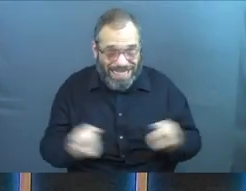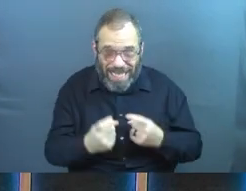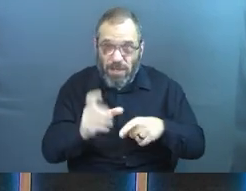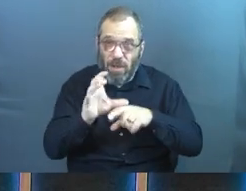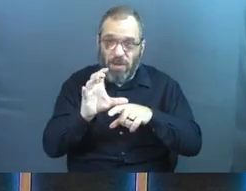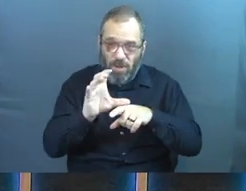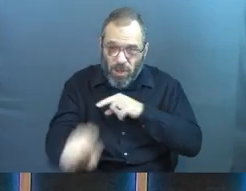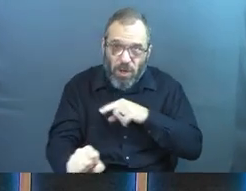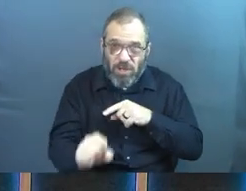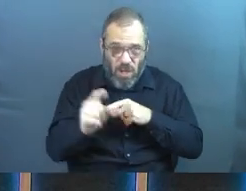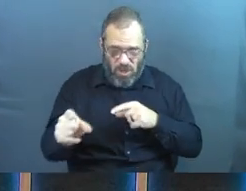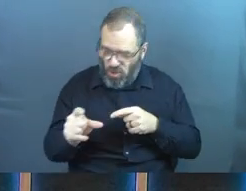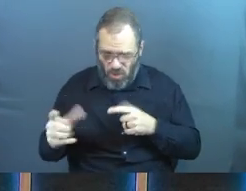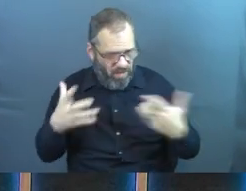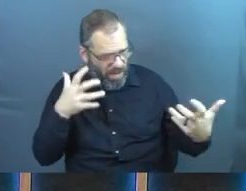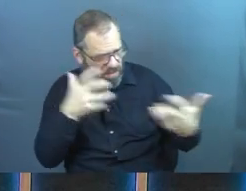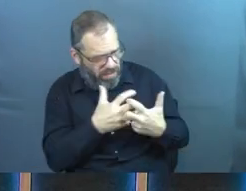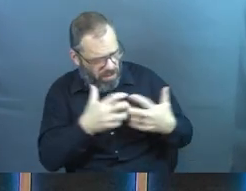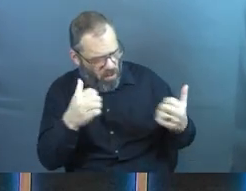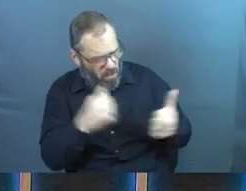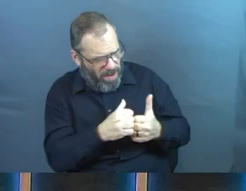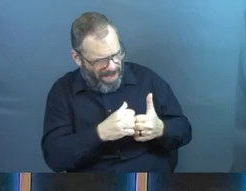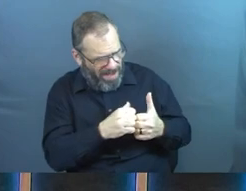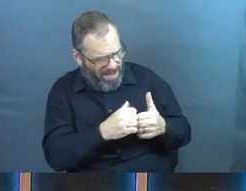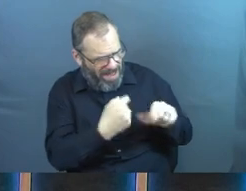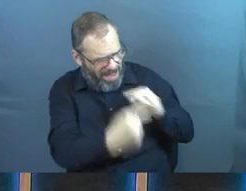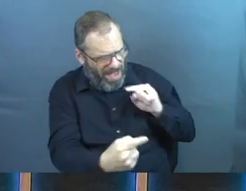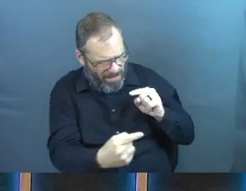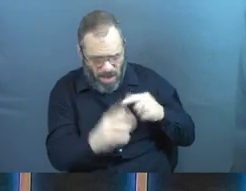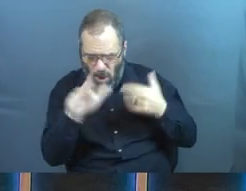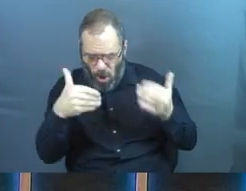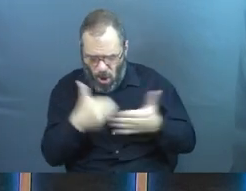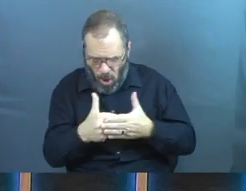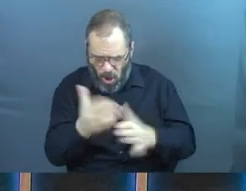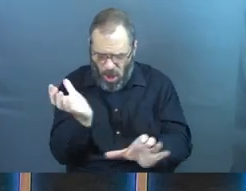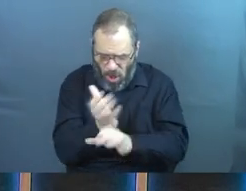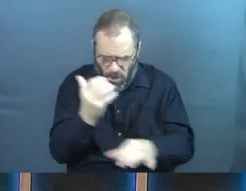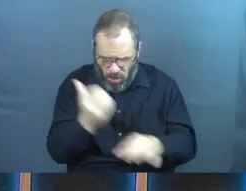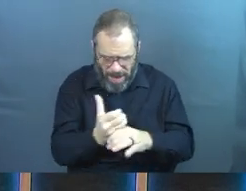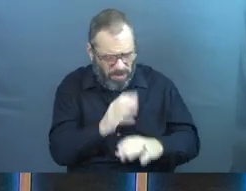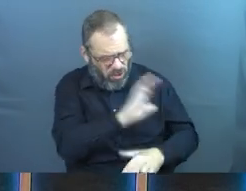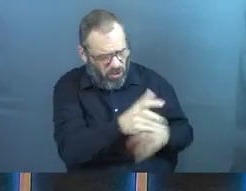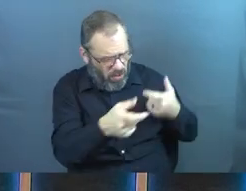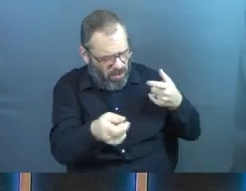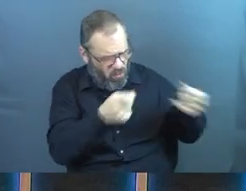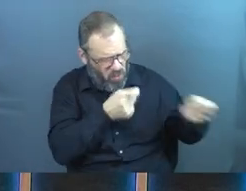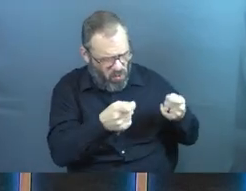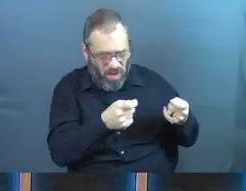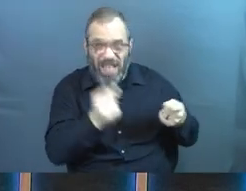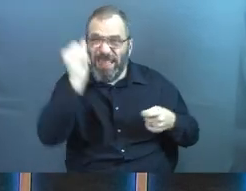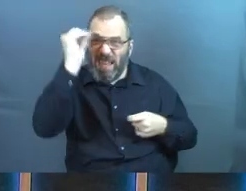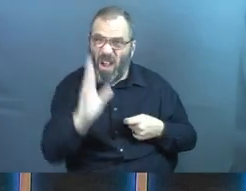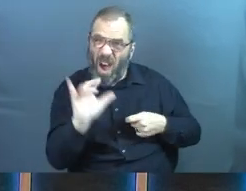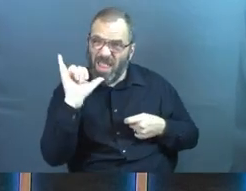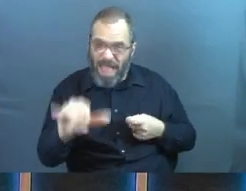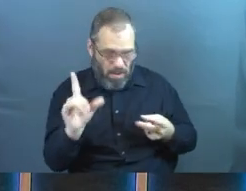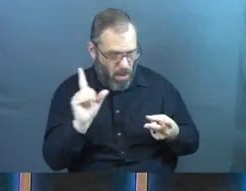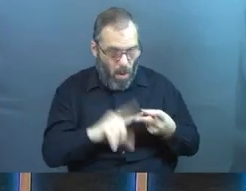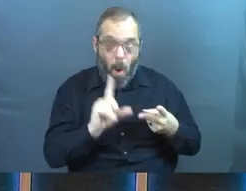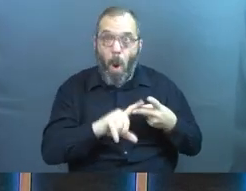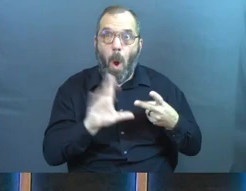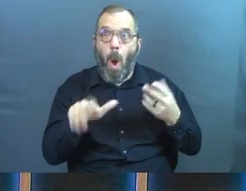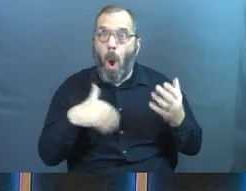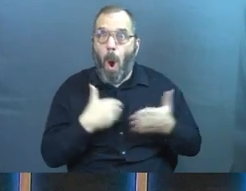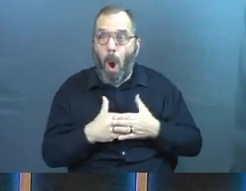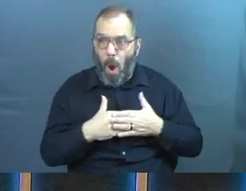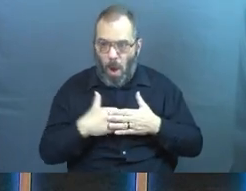that God said, because you've aligned yourself with the enemy, I'm going to align all of creation to his rule? Did God do that? Or did every